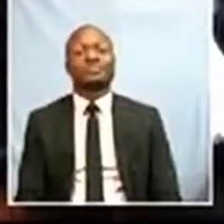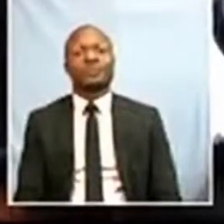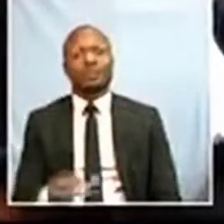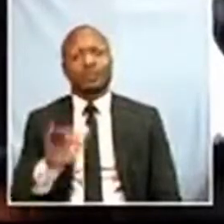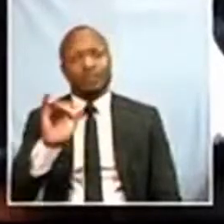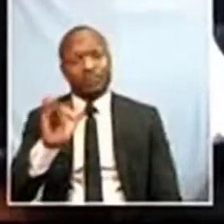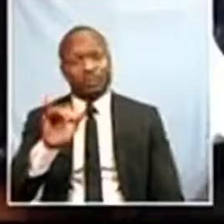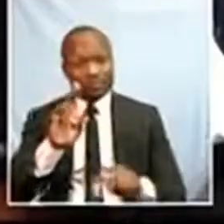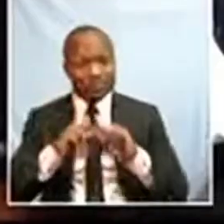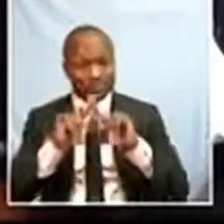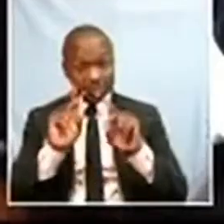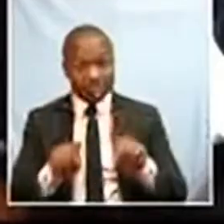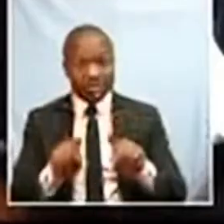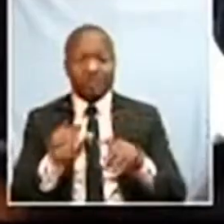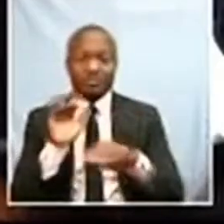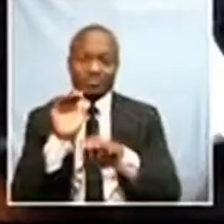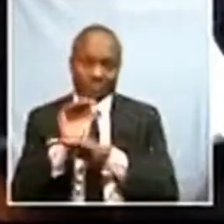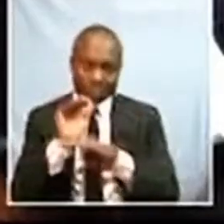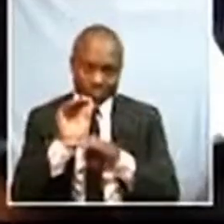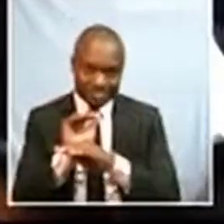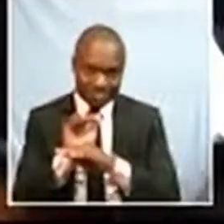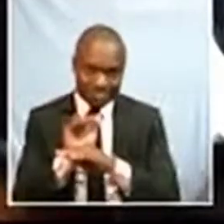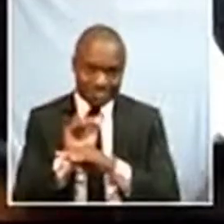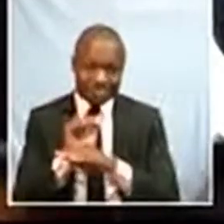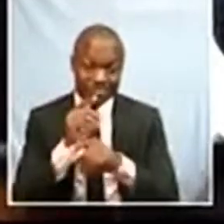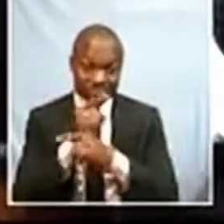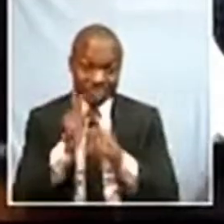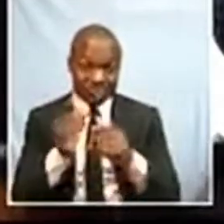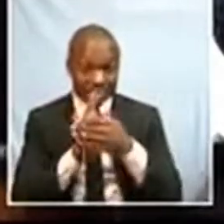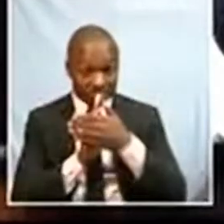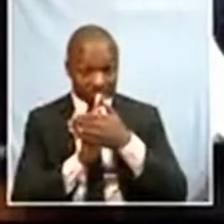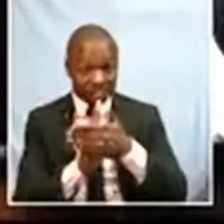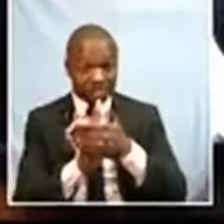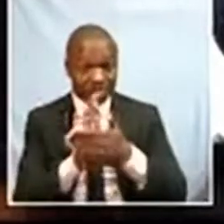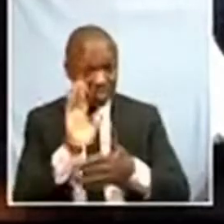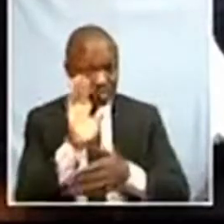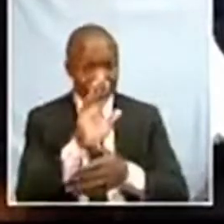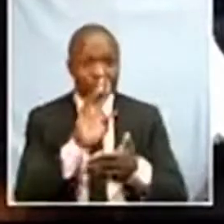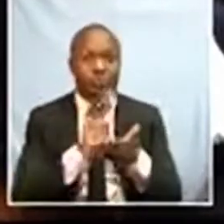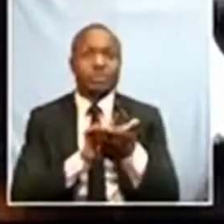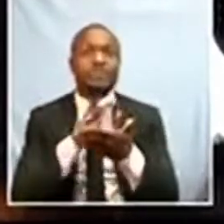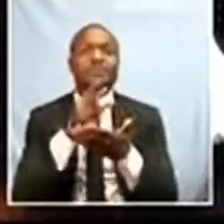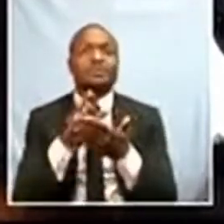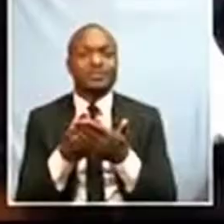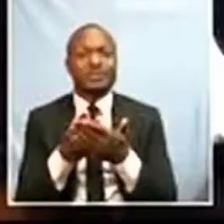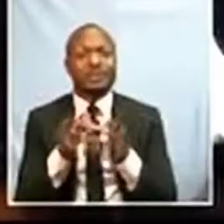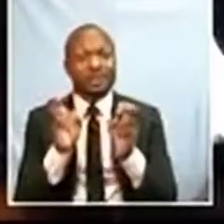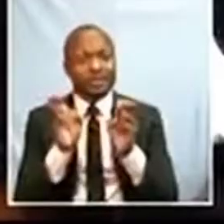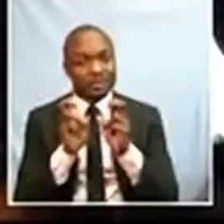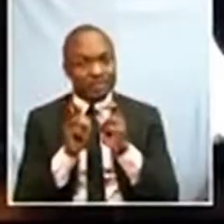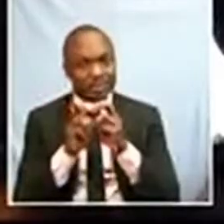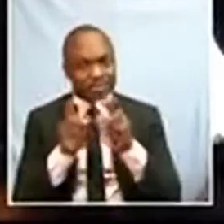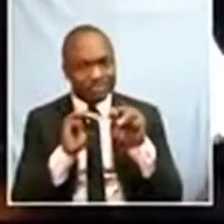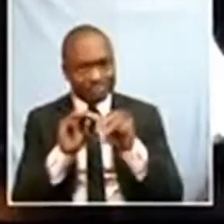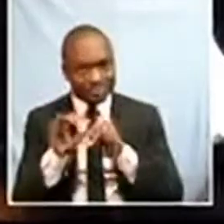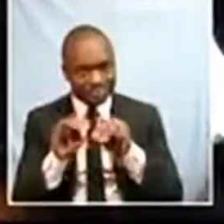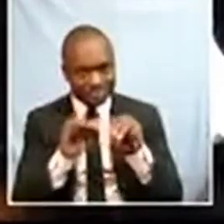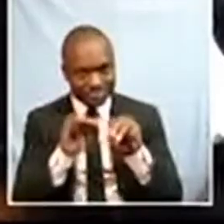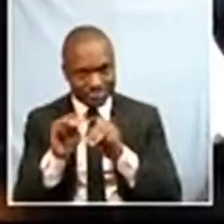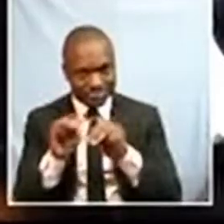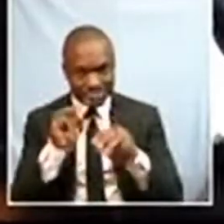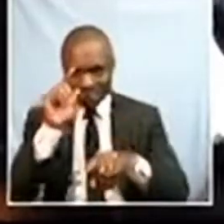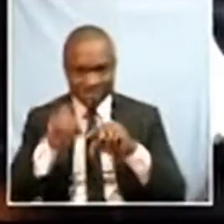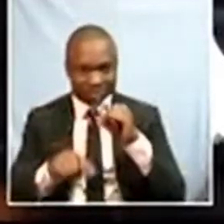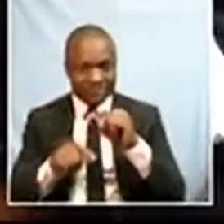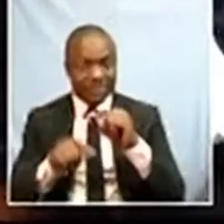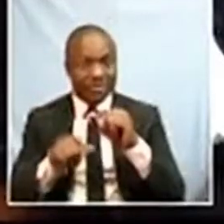Yes, Chair. Possibly the comment would be just a guidance to your witness. Contract management cannot